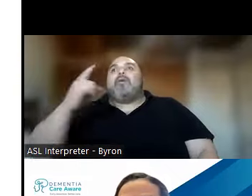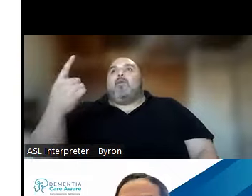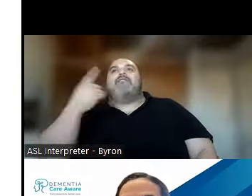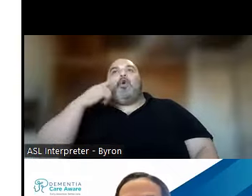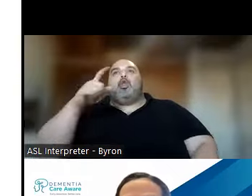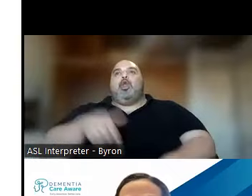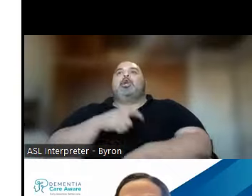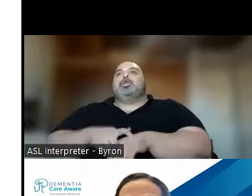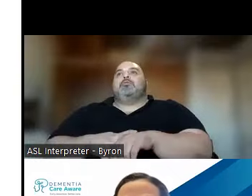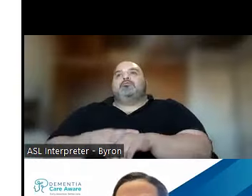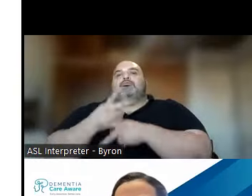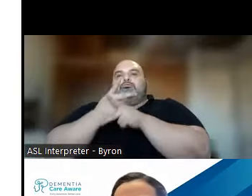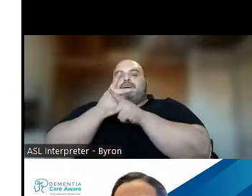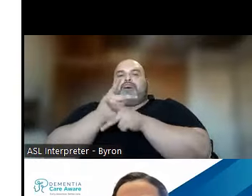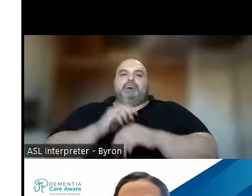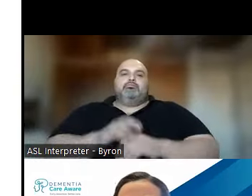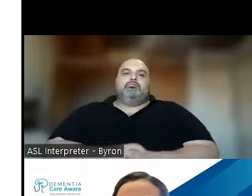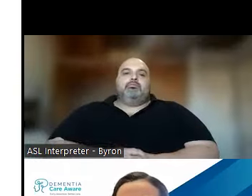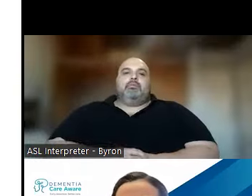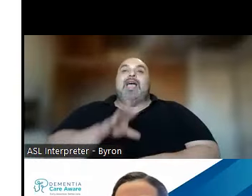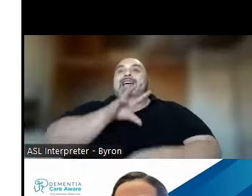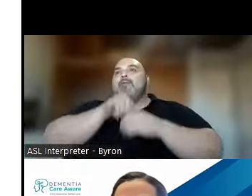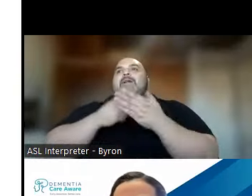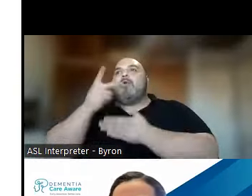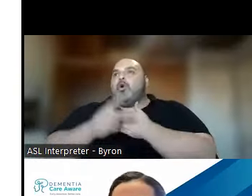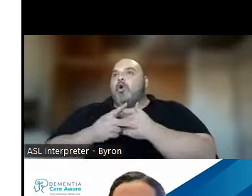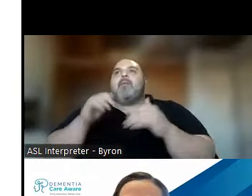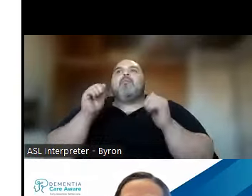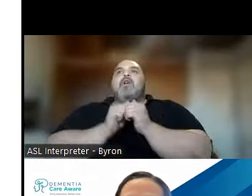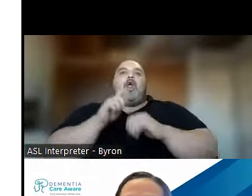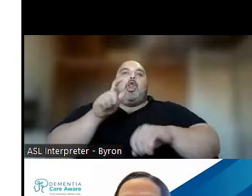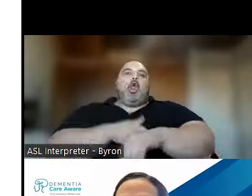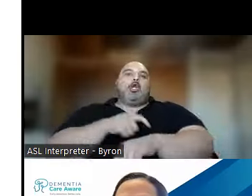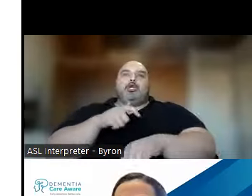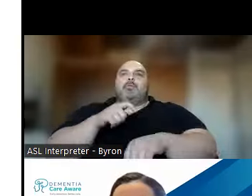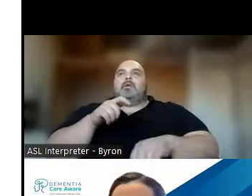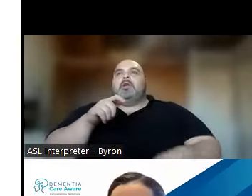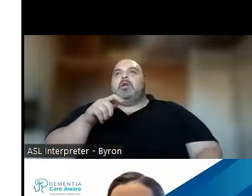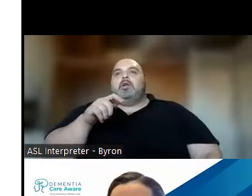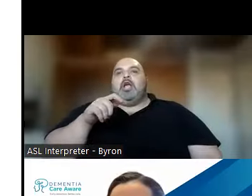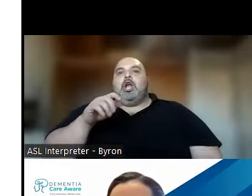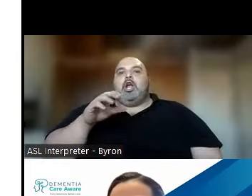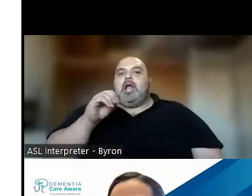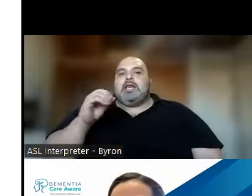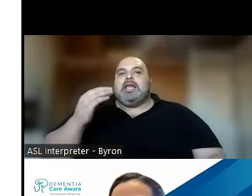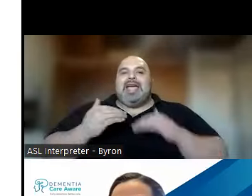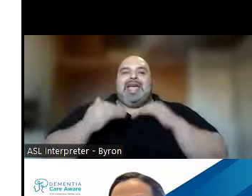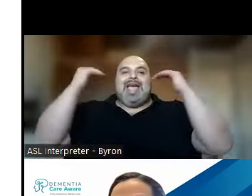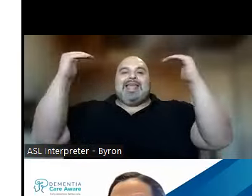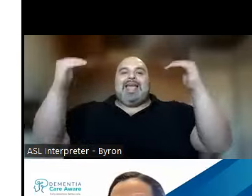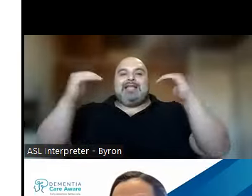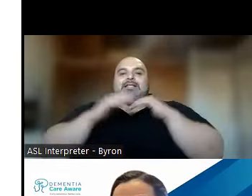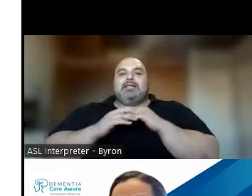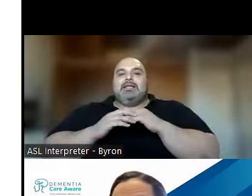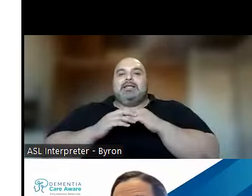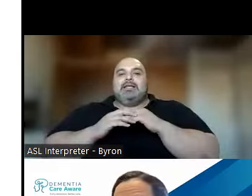care, as part of some of these programs with the long-term care carve-in and the enhanced care management program. So there may